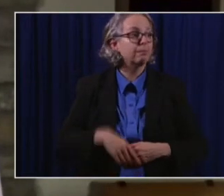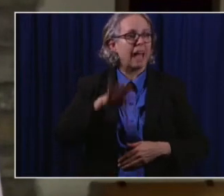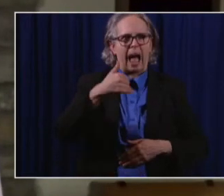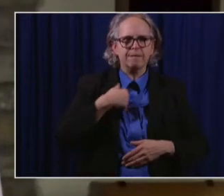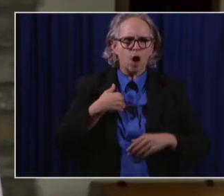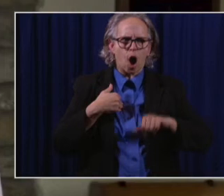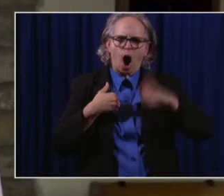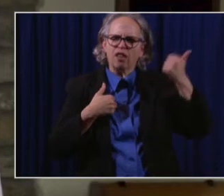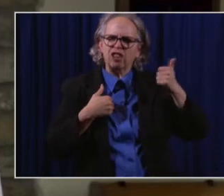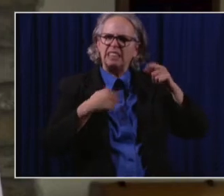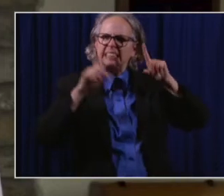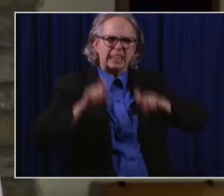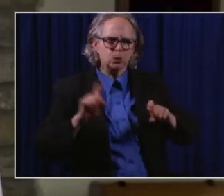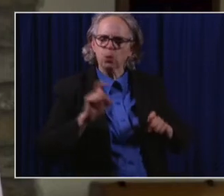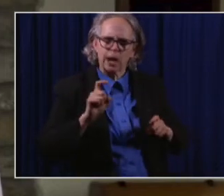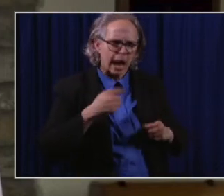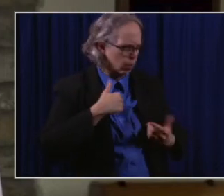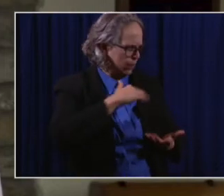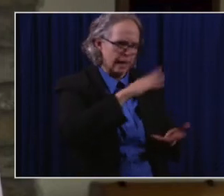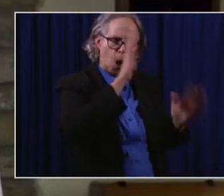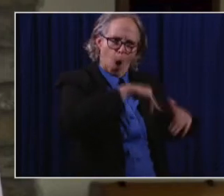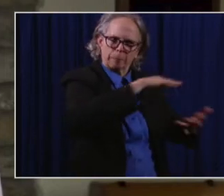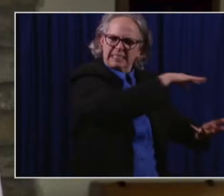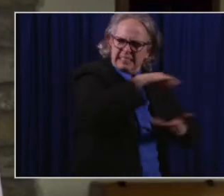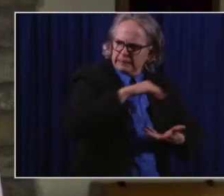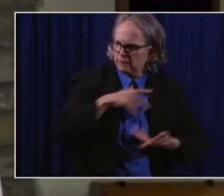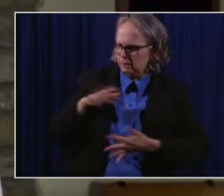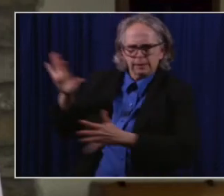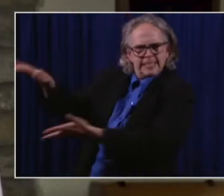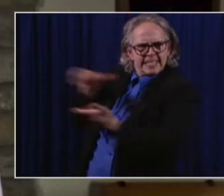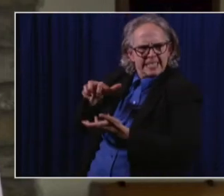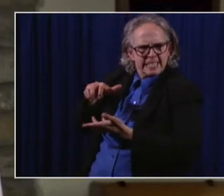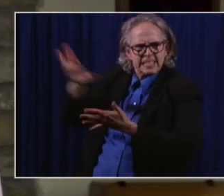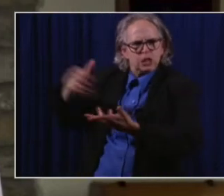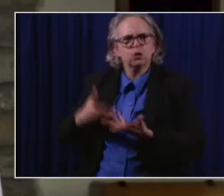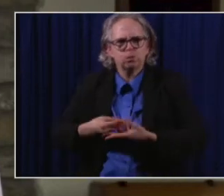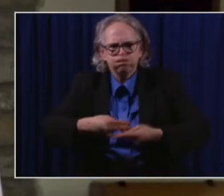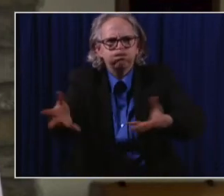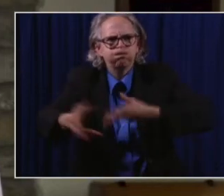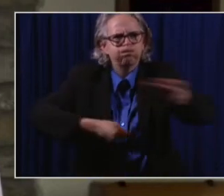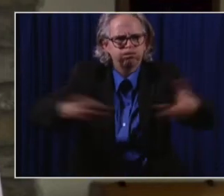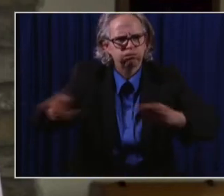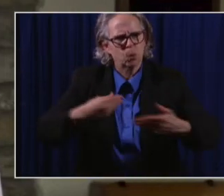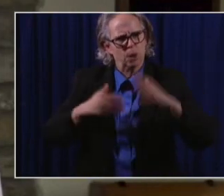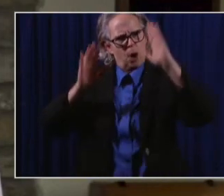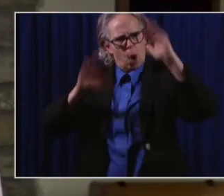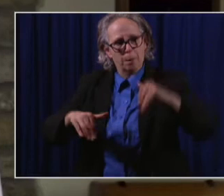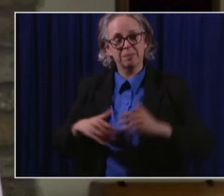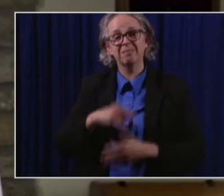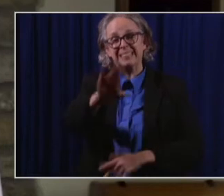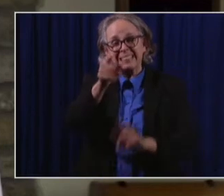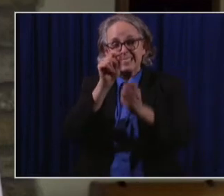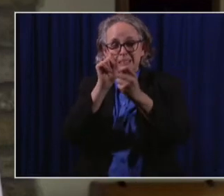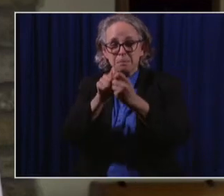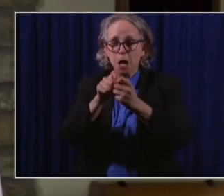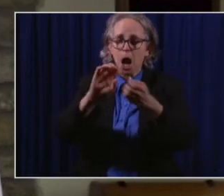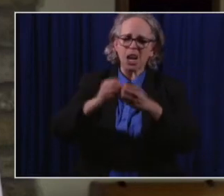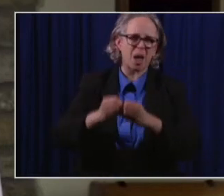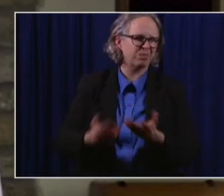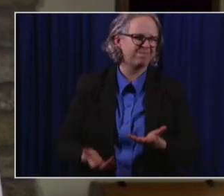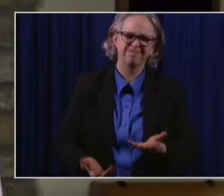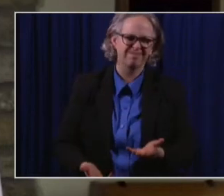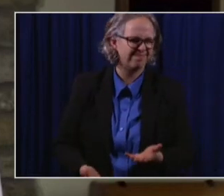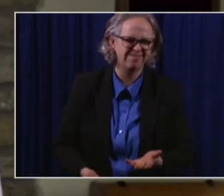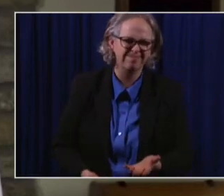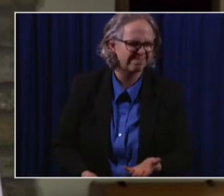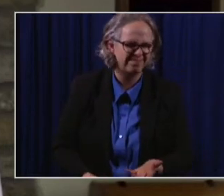continue to see the testing go up. So I think, I don't know the exact average, Andy, for the last 7